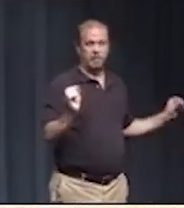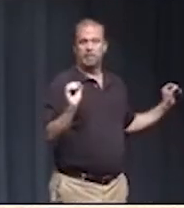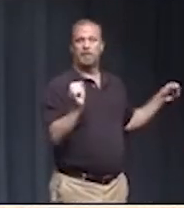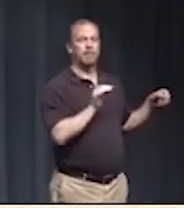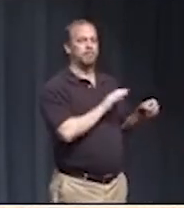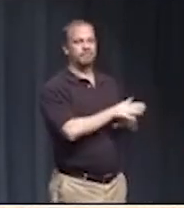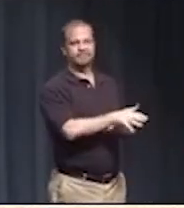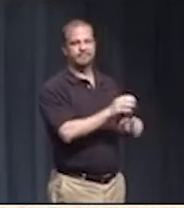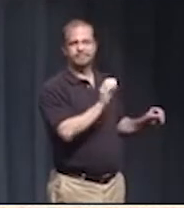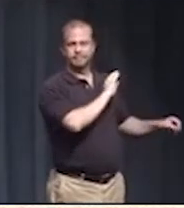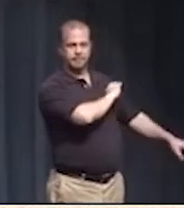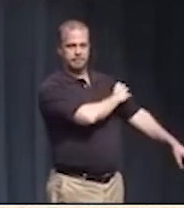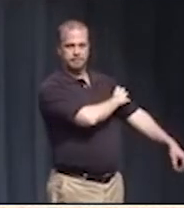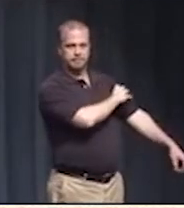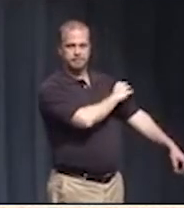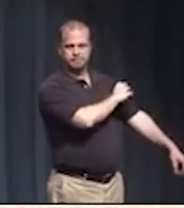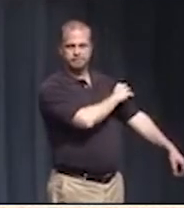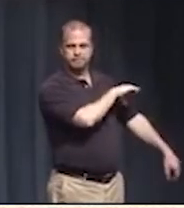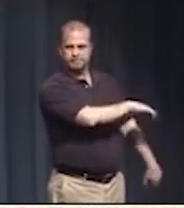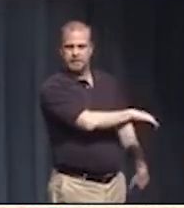power.